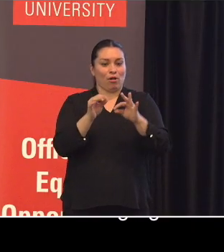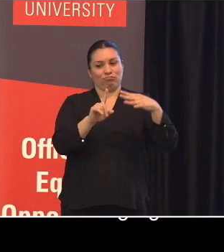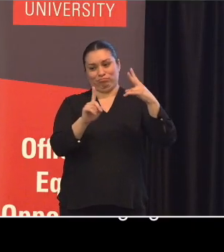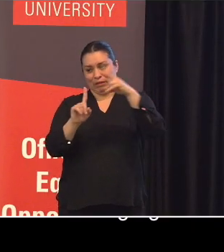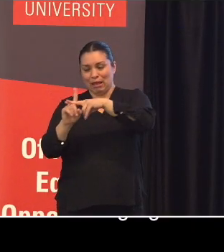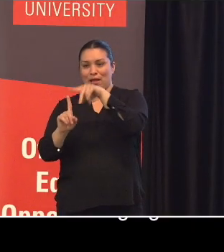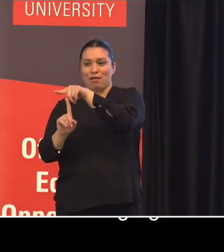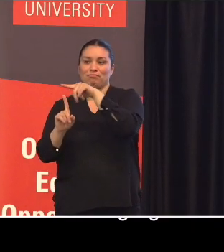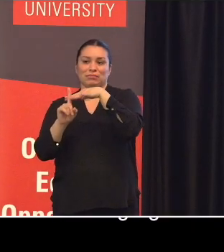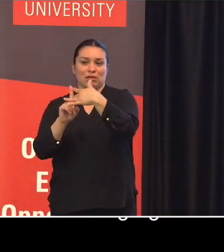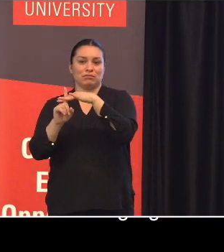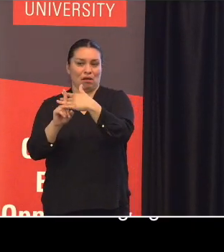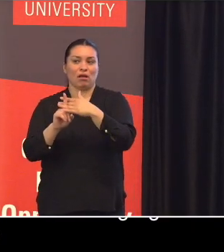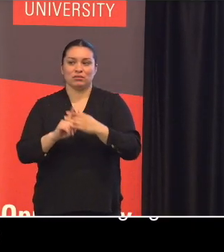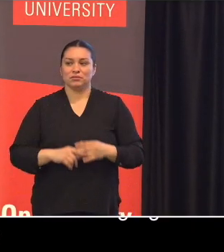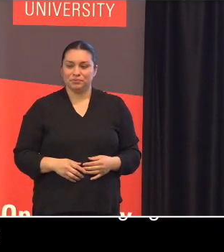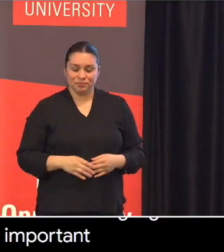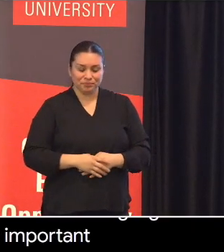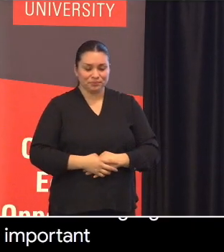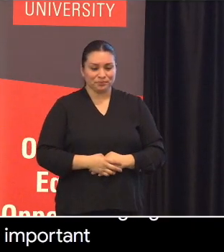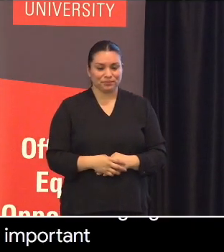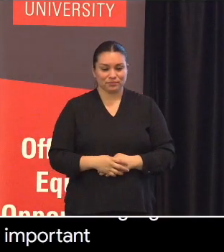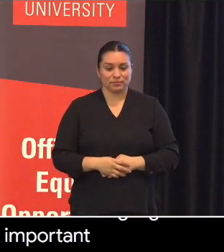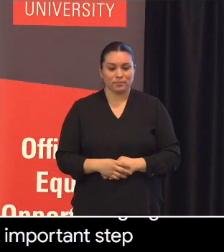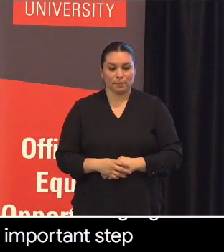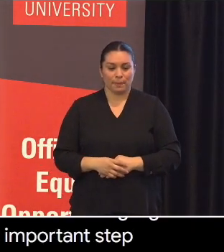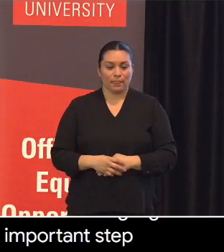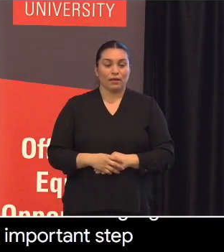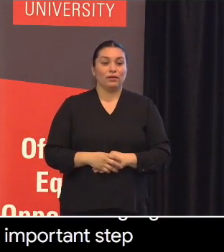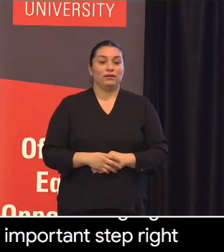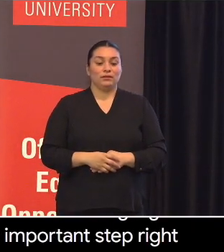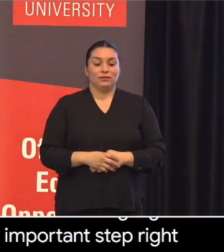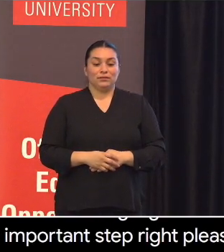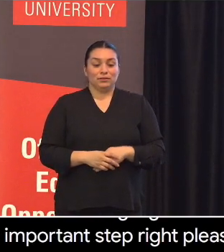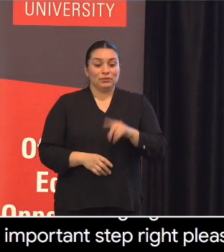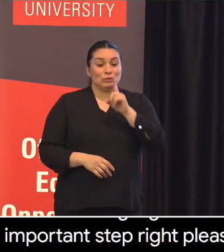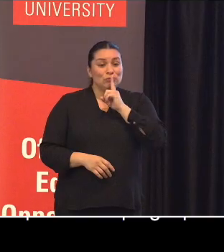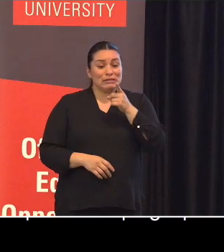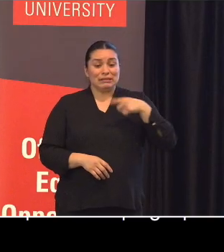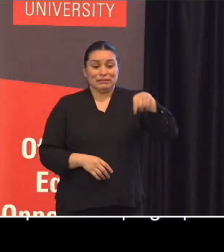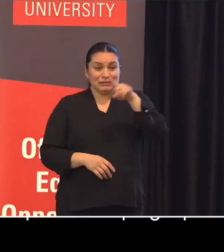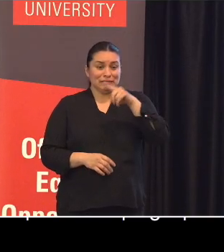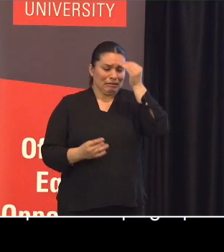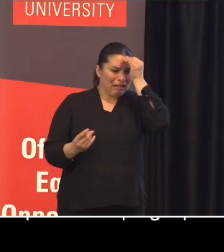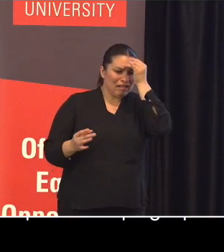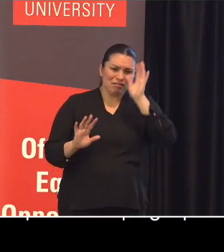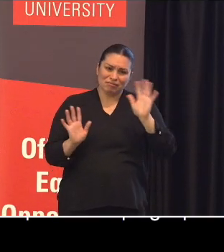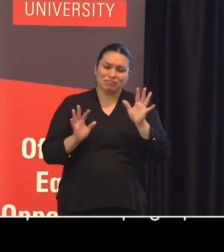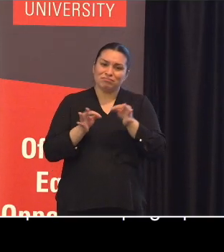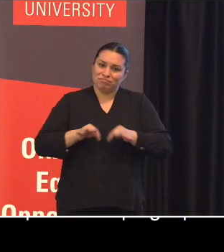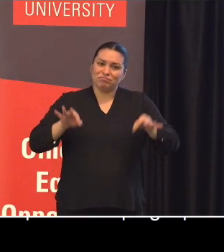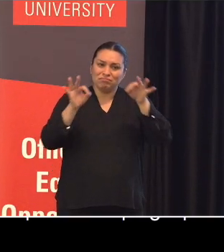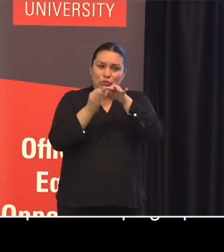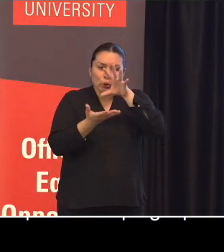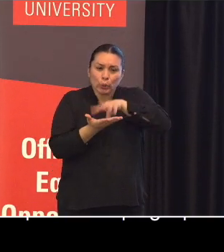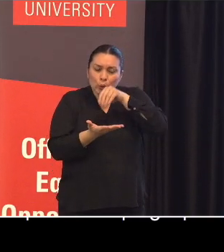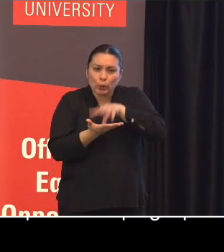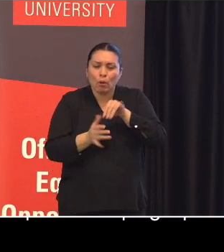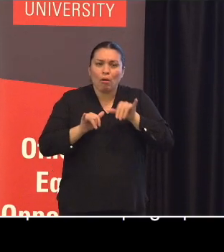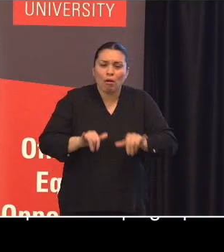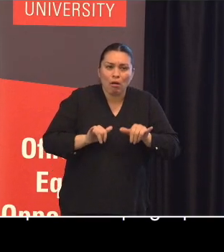small, is the most important step, right? Please do not be intimidated by the deadline that's